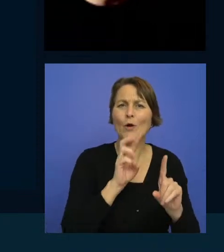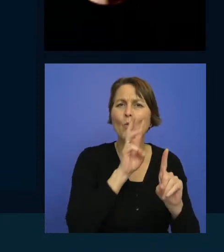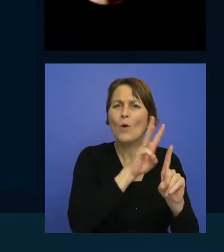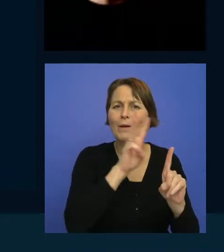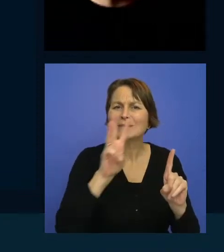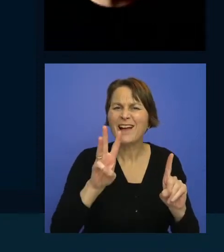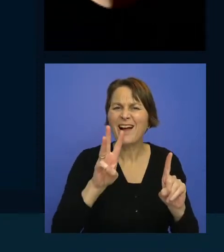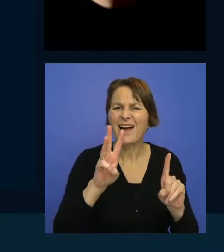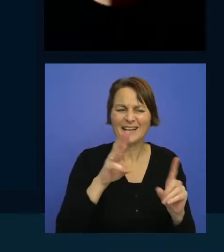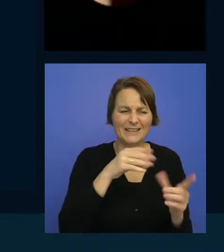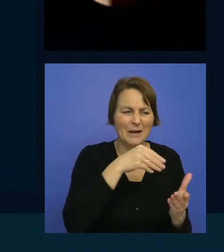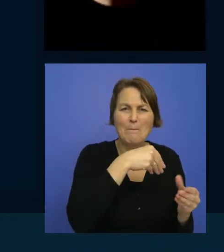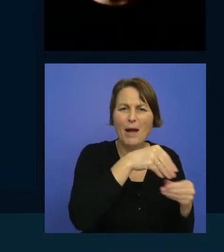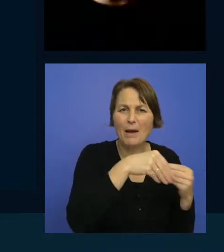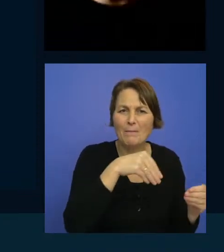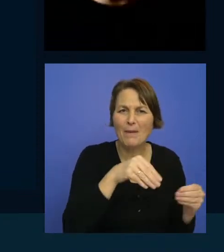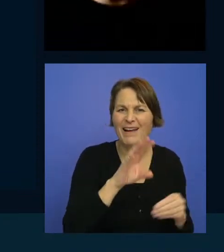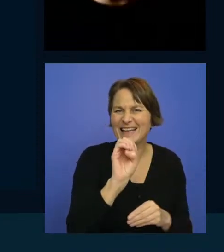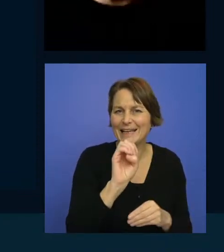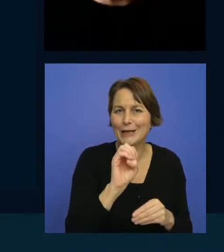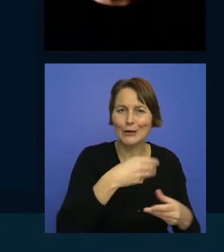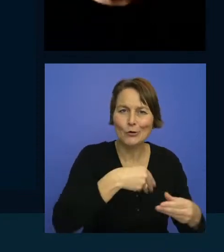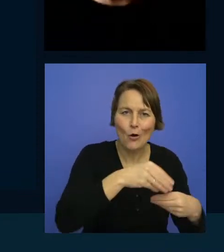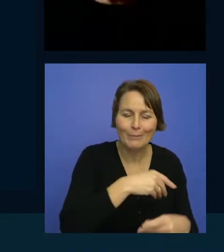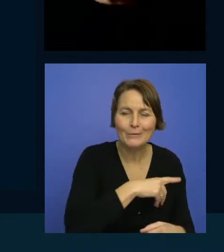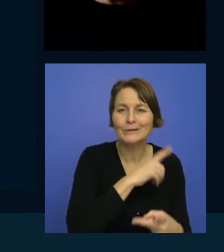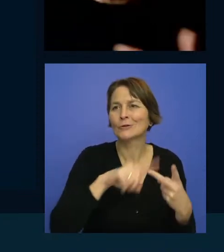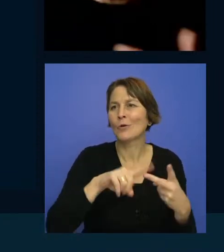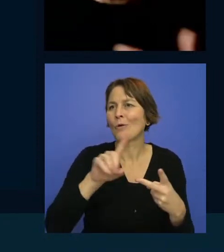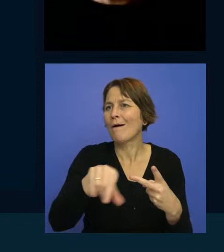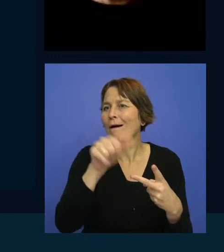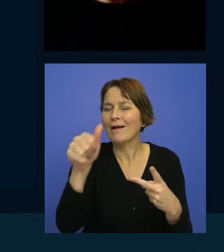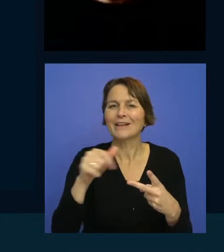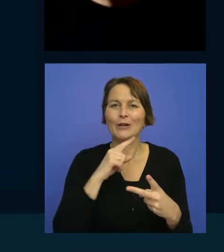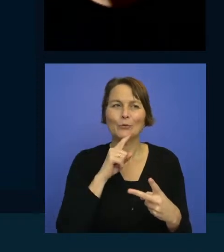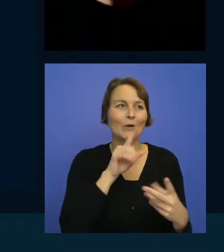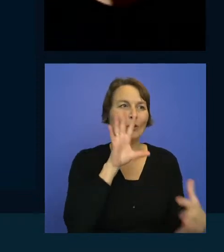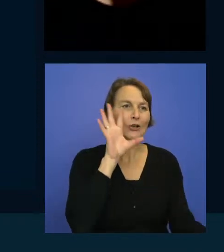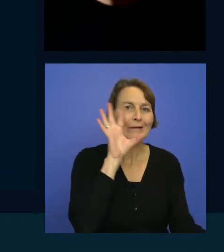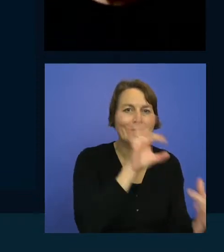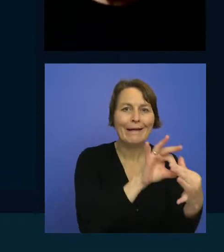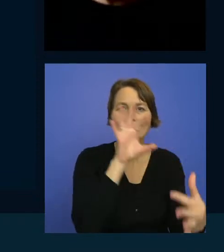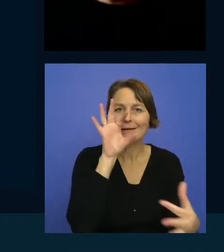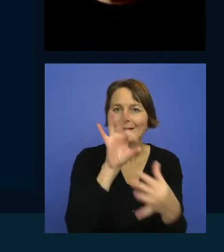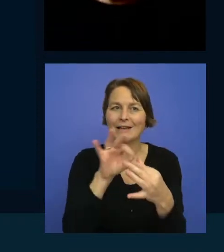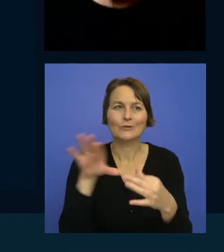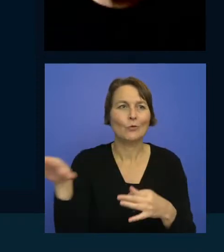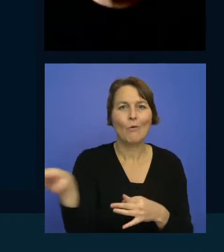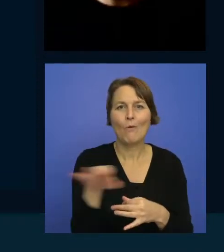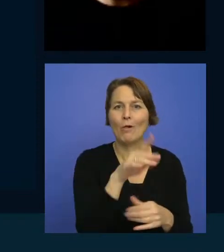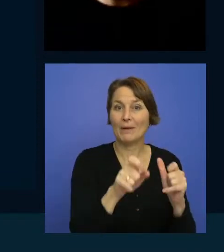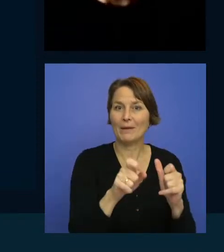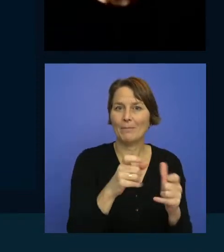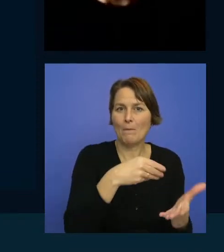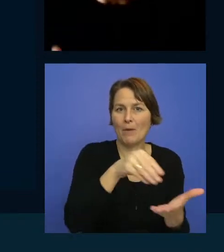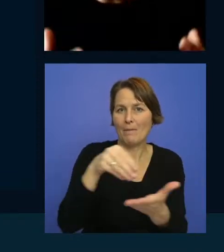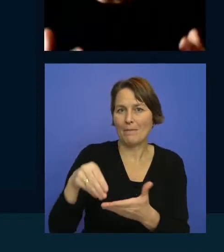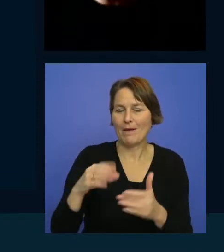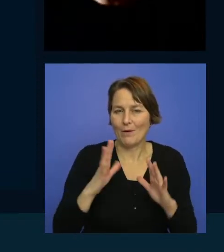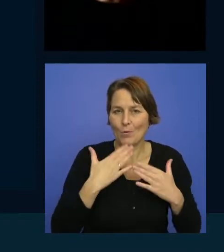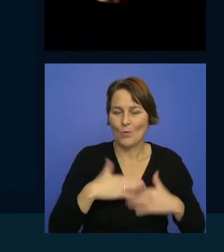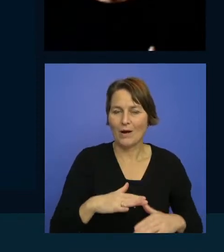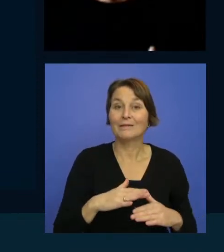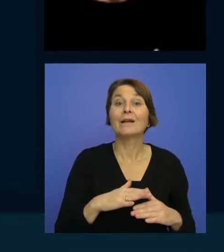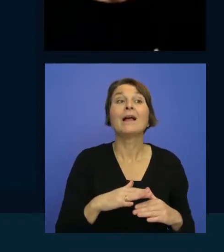proliferation of customer connections that are happening through those immersive mobile experience, and then using the